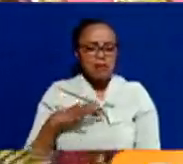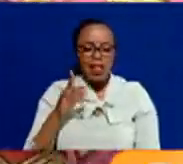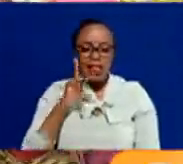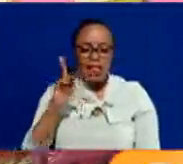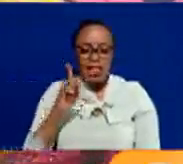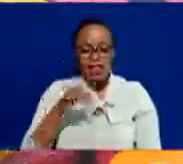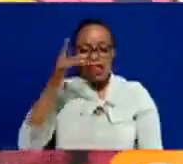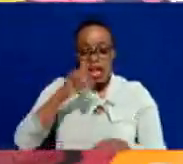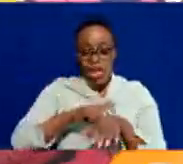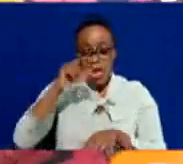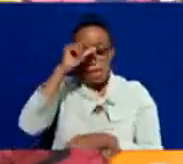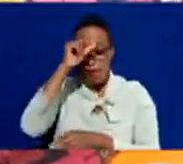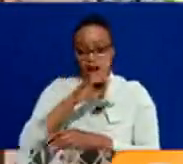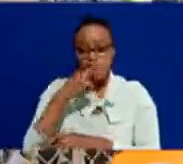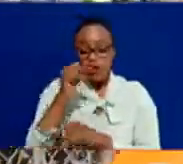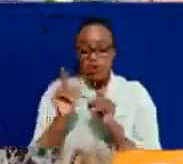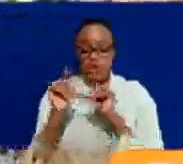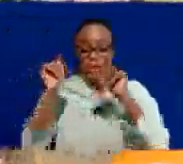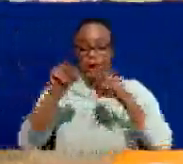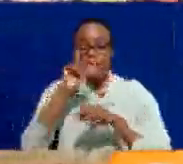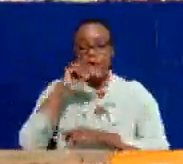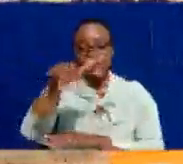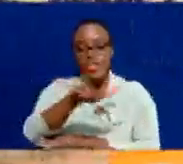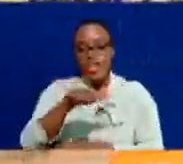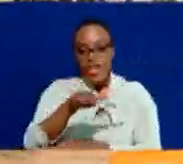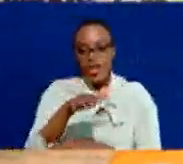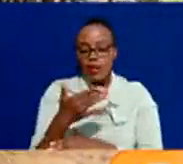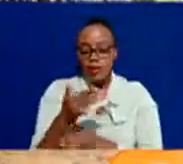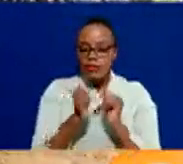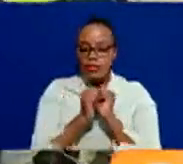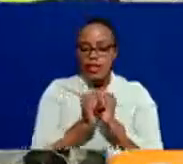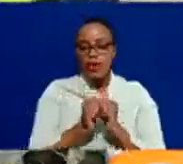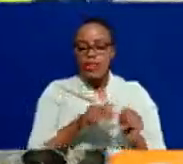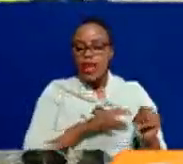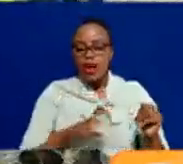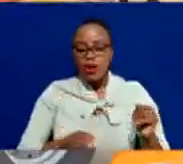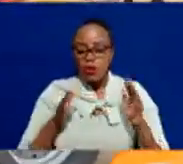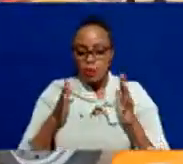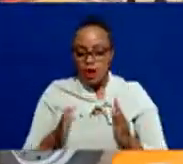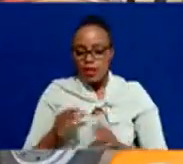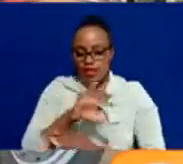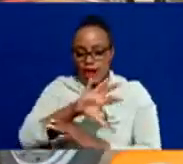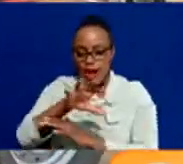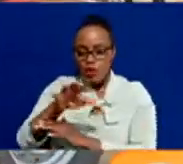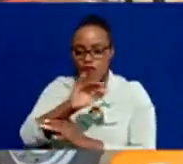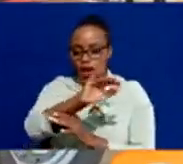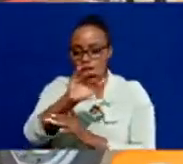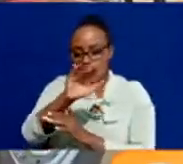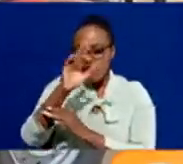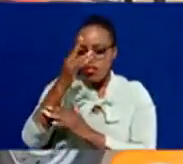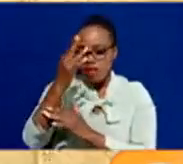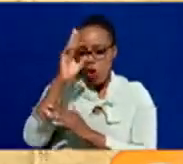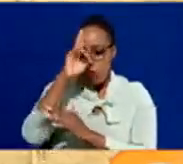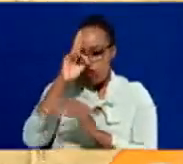Embu Governor Cecily Mbarire, who also visited the area in the company of the county commander, calling for an overhaul of the security apparatus in